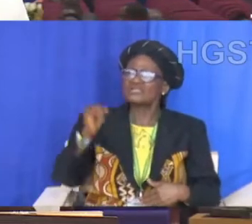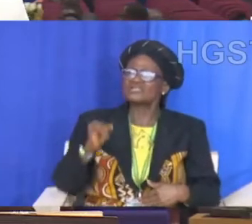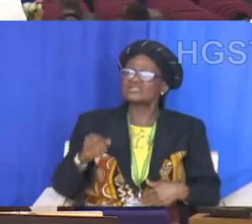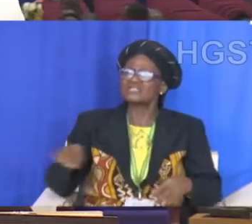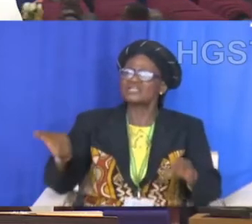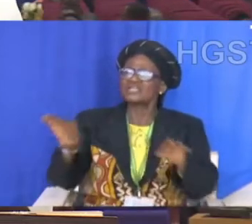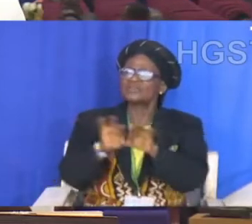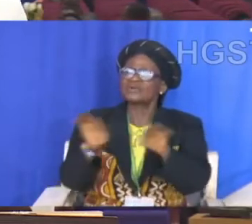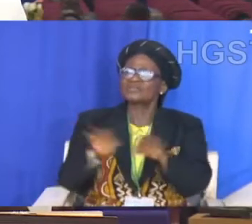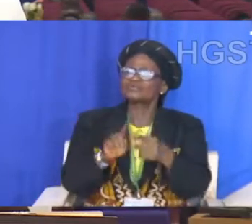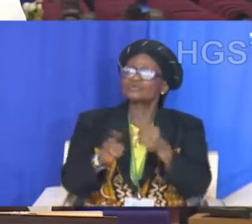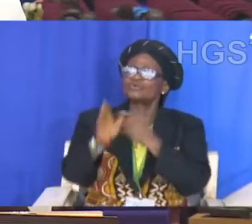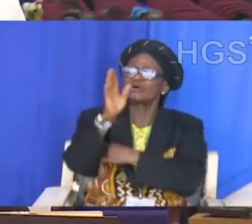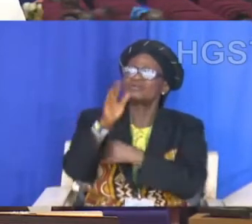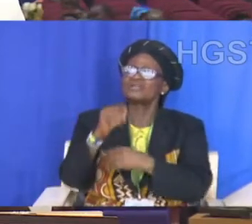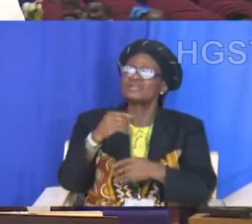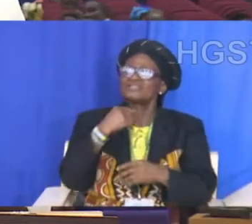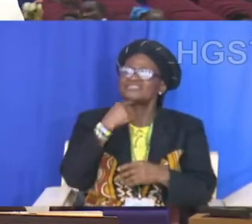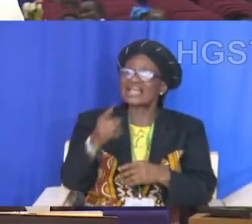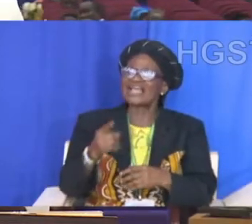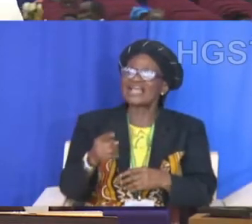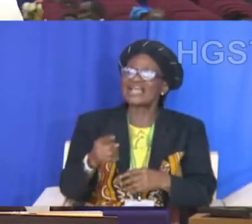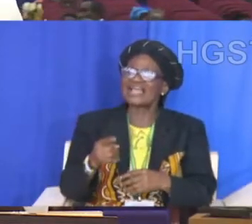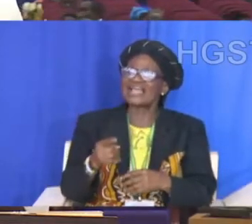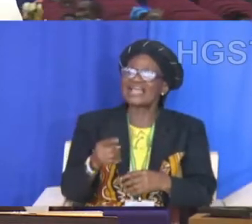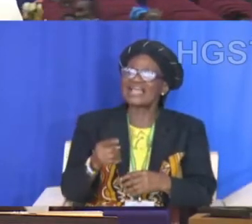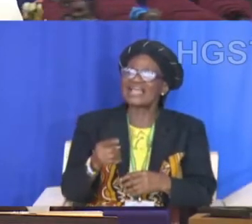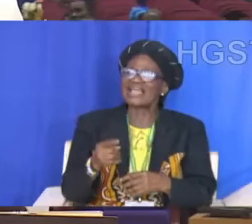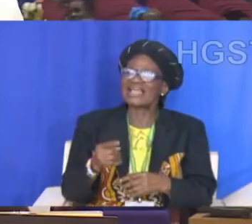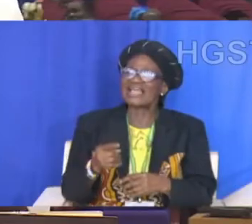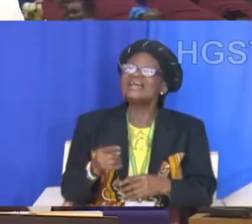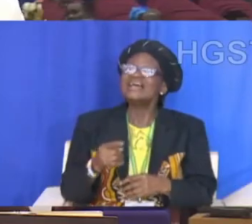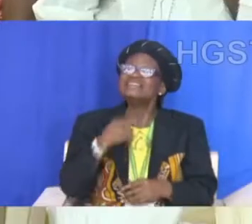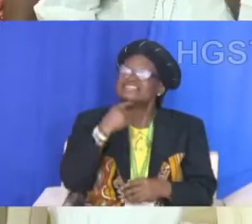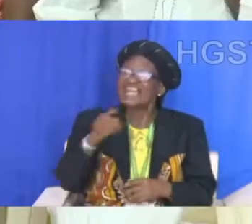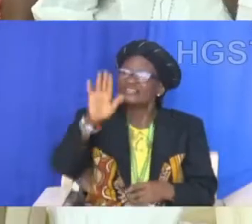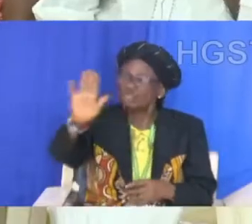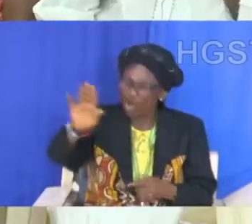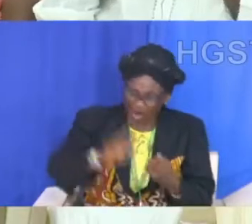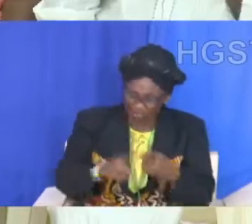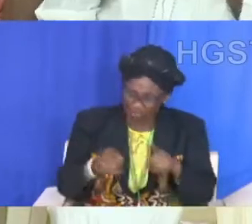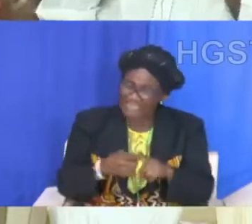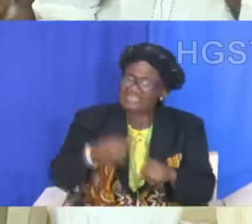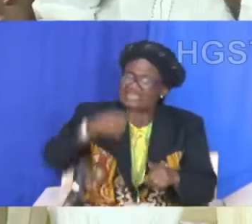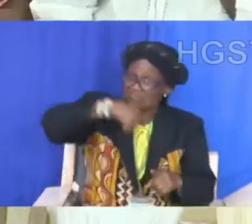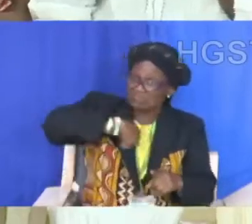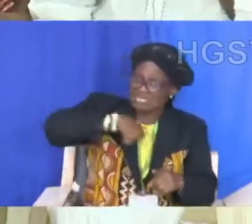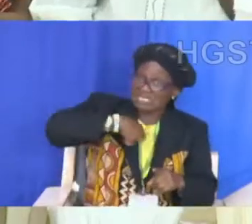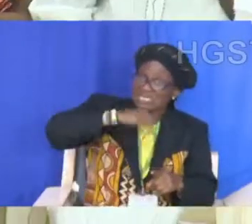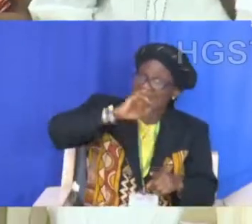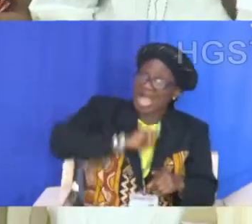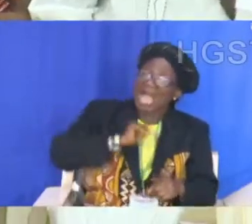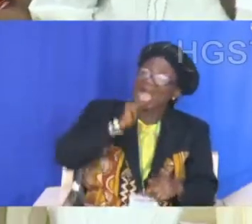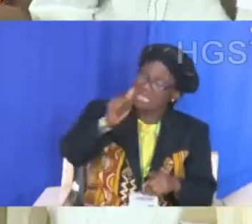Tell the fellow next to you, I am a VVIP of God.